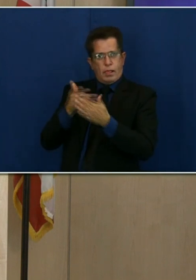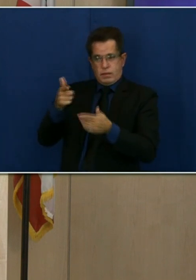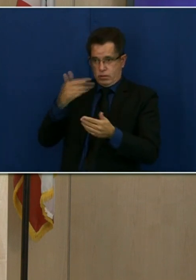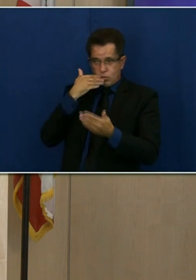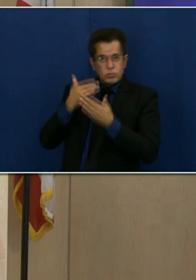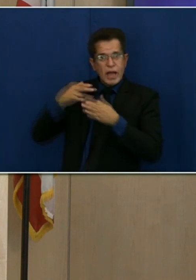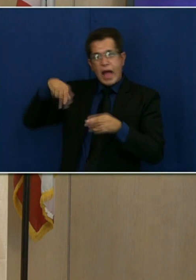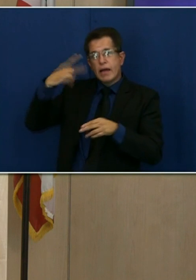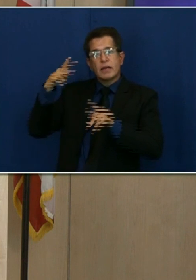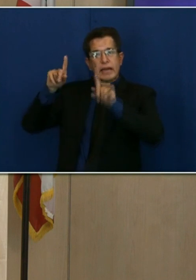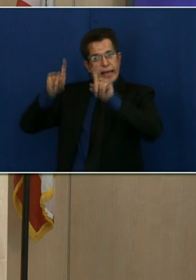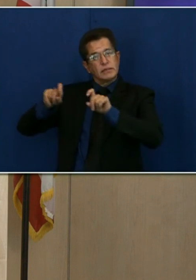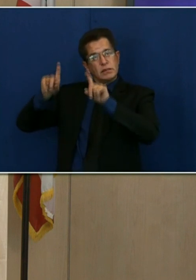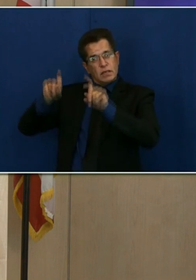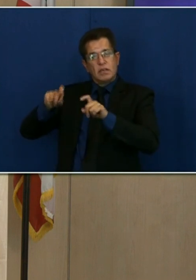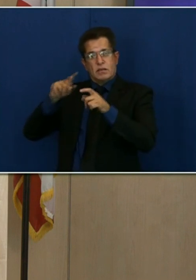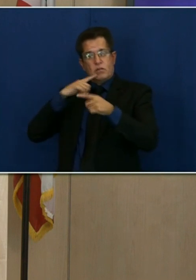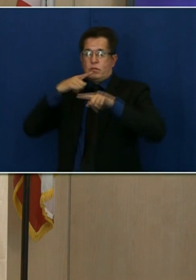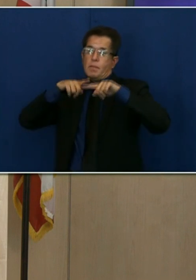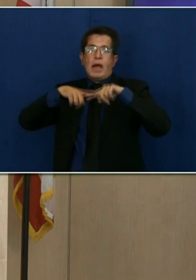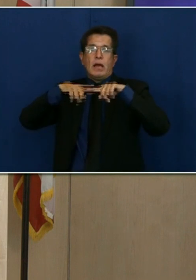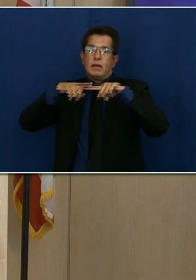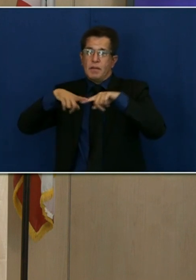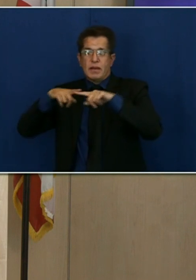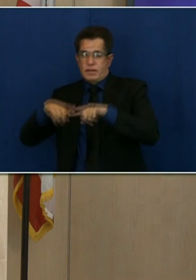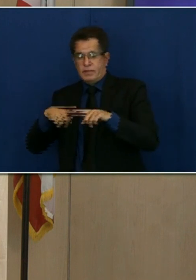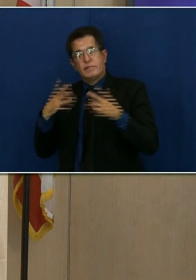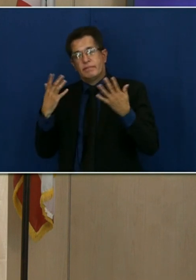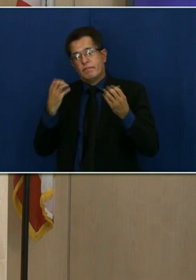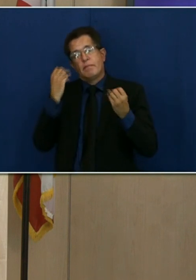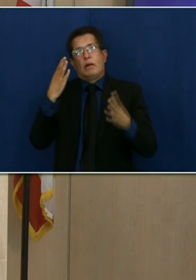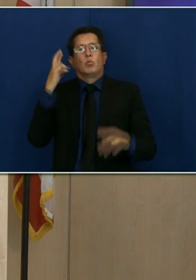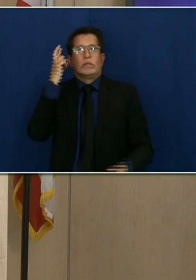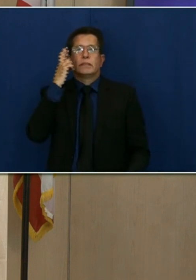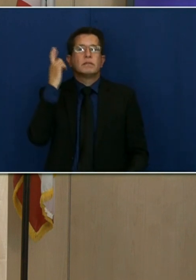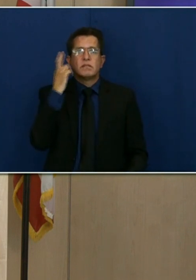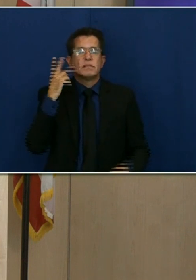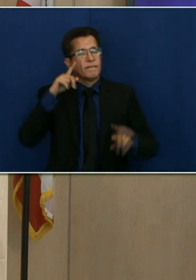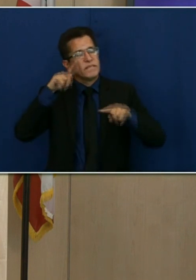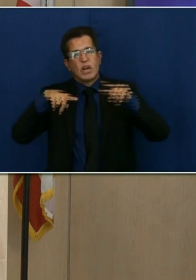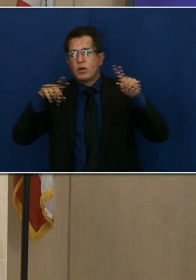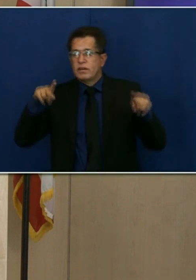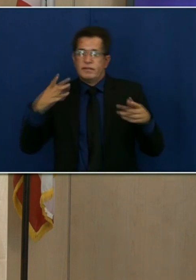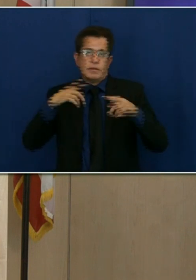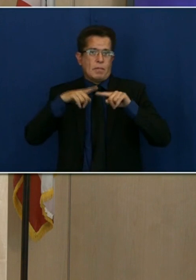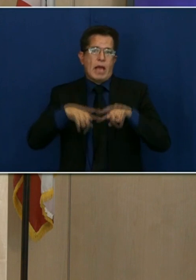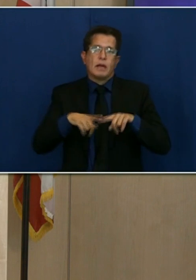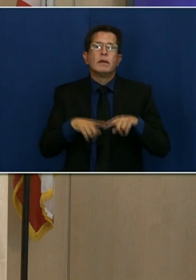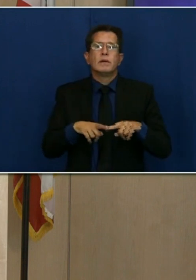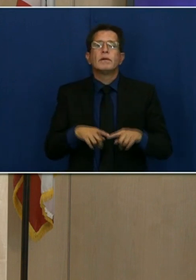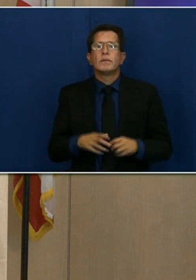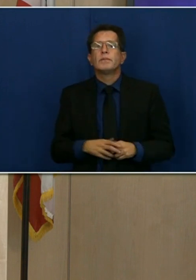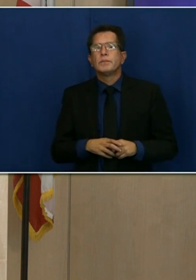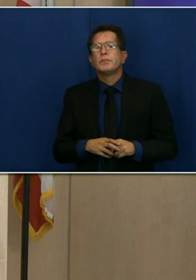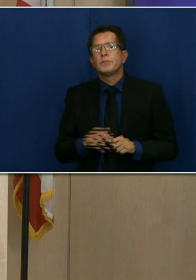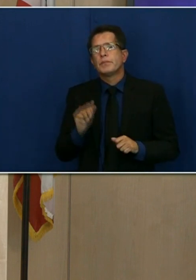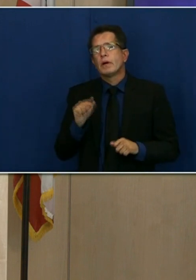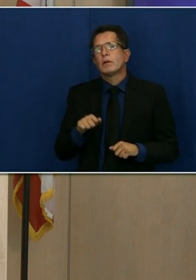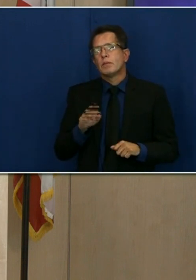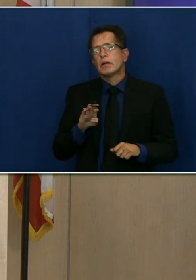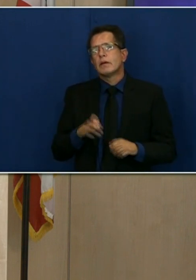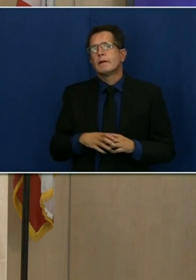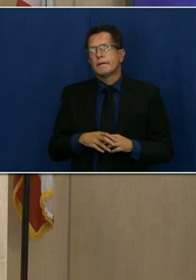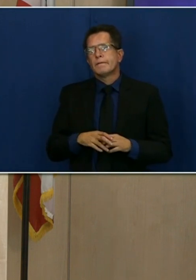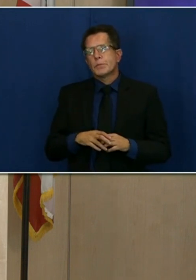volume that the counties are performing. So it's multivariate. It could depend on many things. Thank you, Dr.